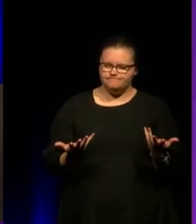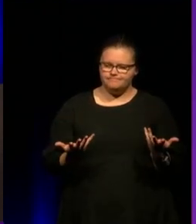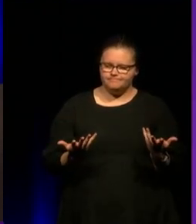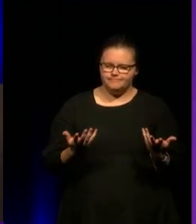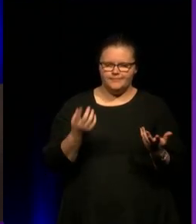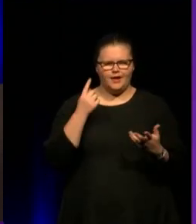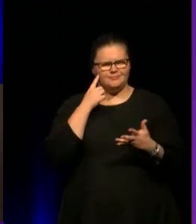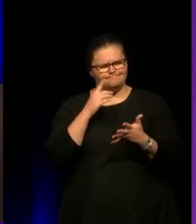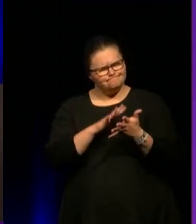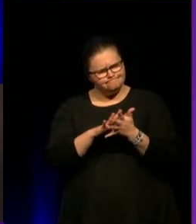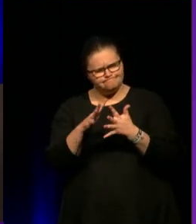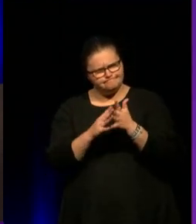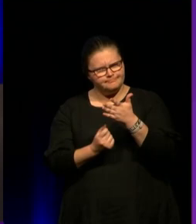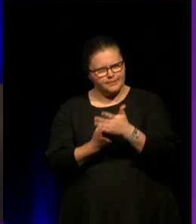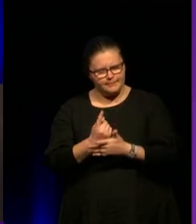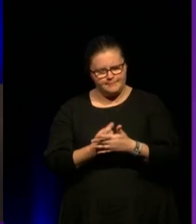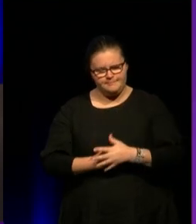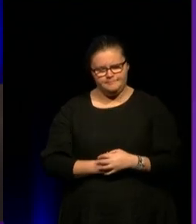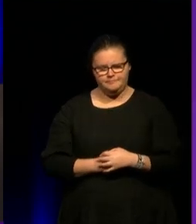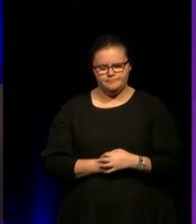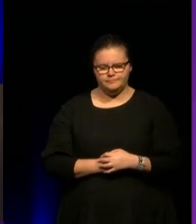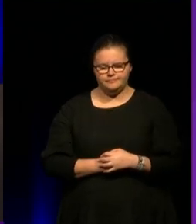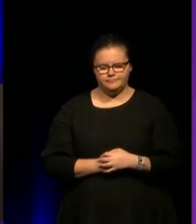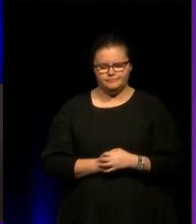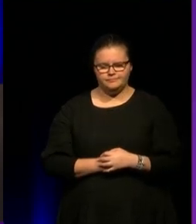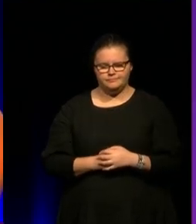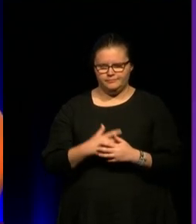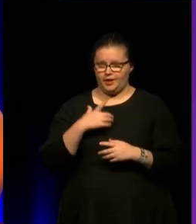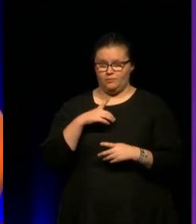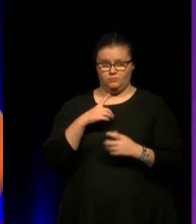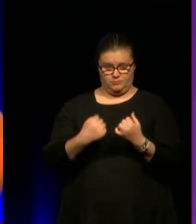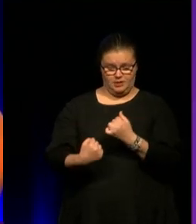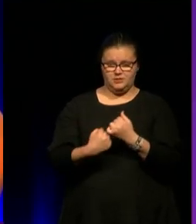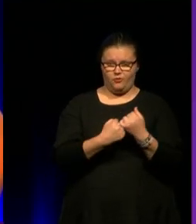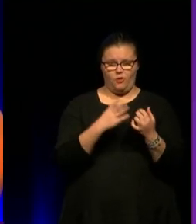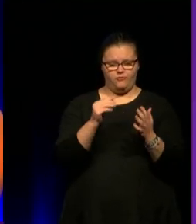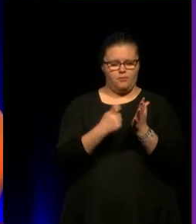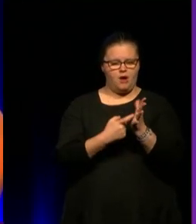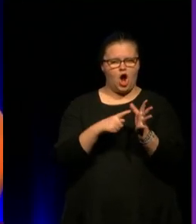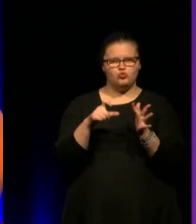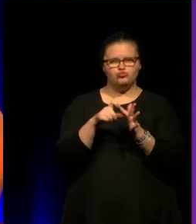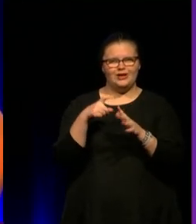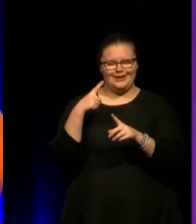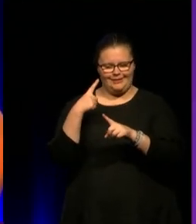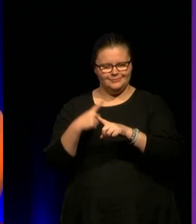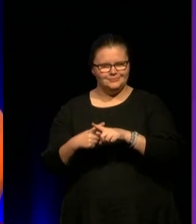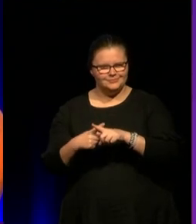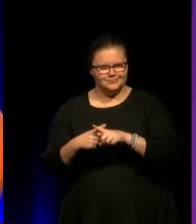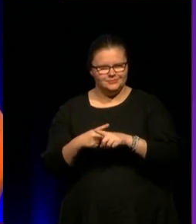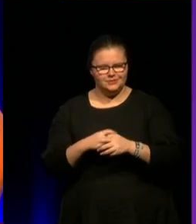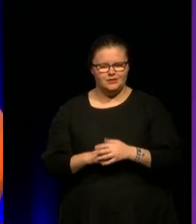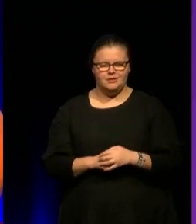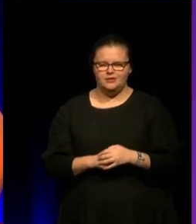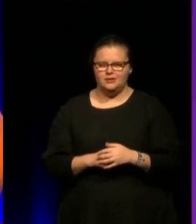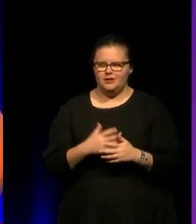the way that happened was that on the back of the support from RADx, we did what we need to do